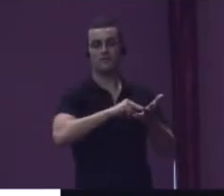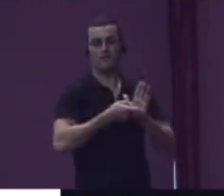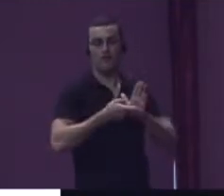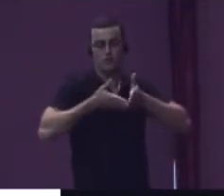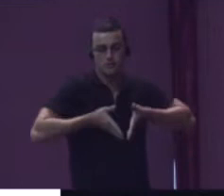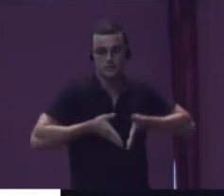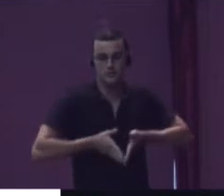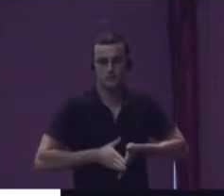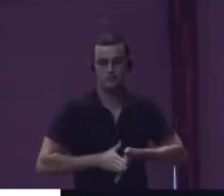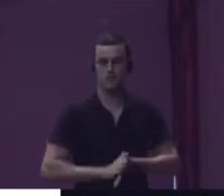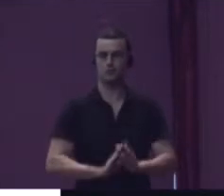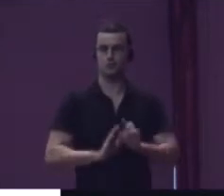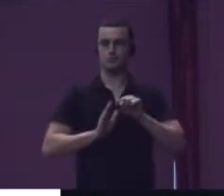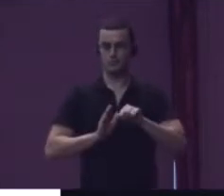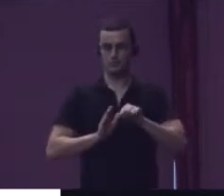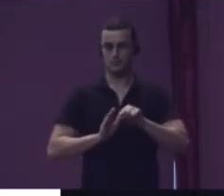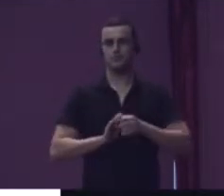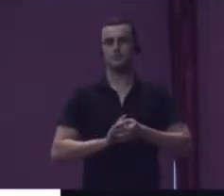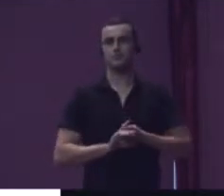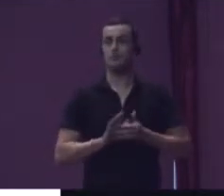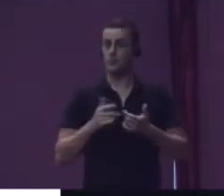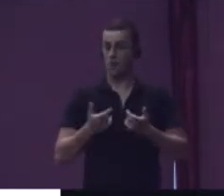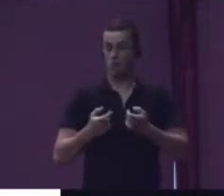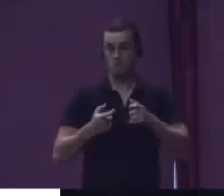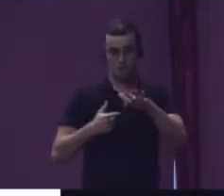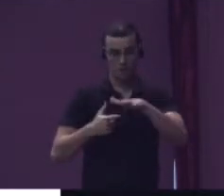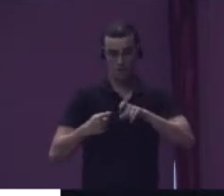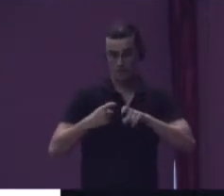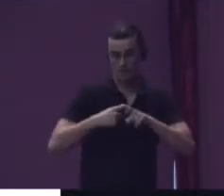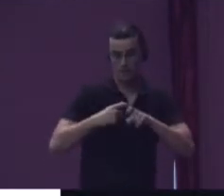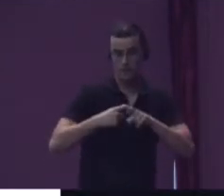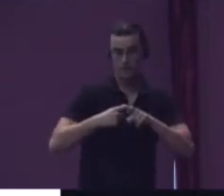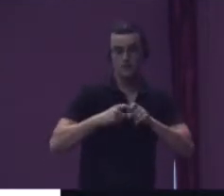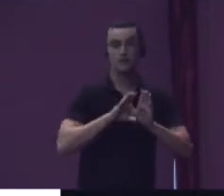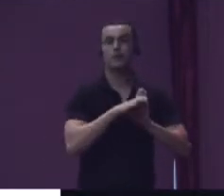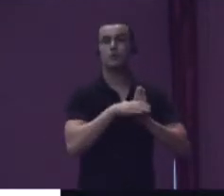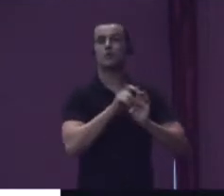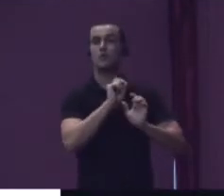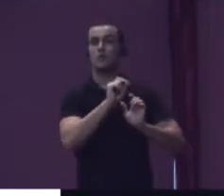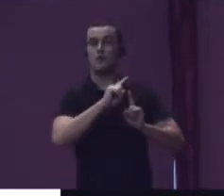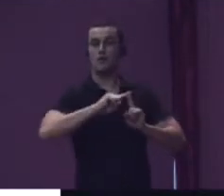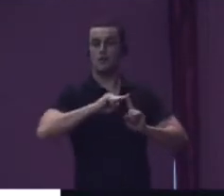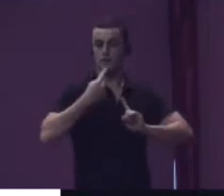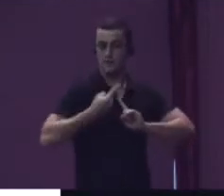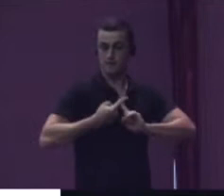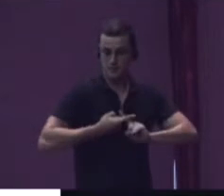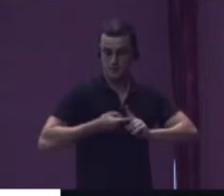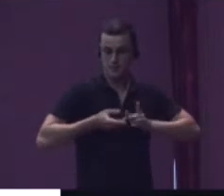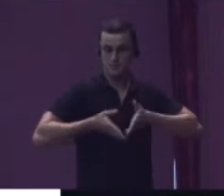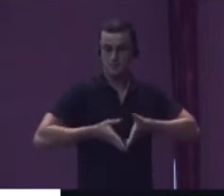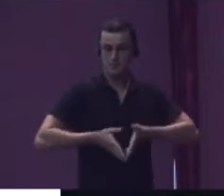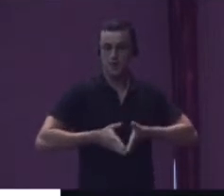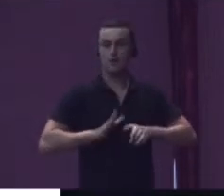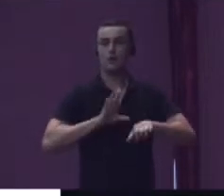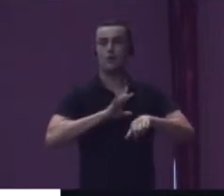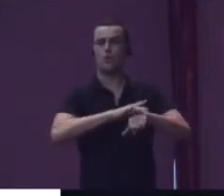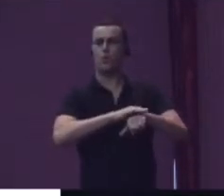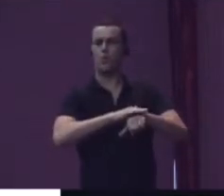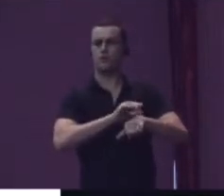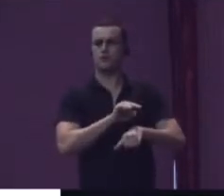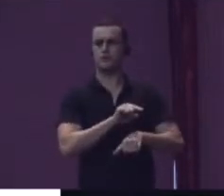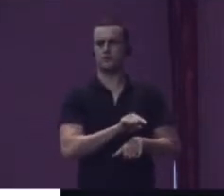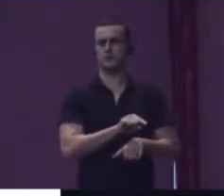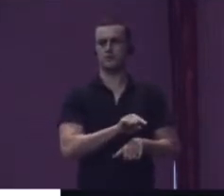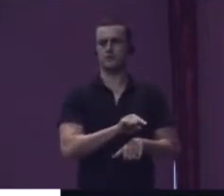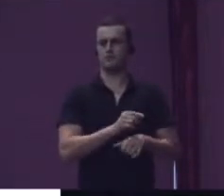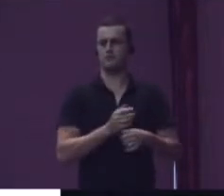Medicine defines pregnancy and birth as diseases, as what can go wrong is the